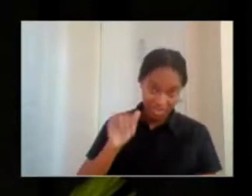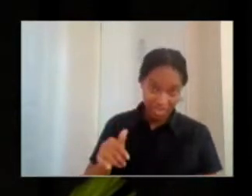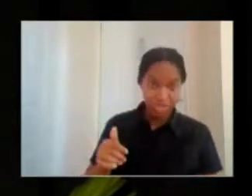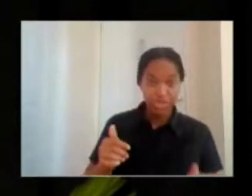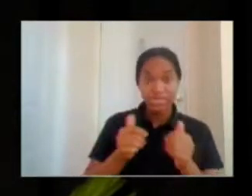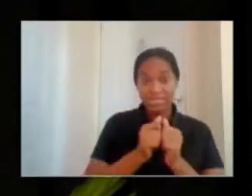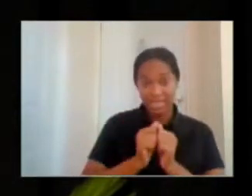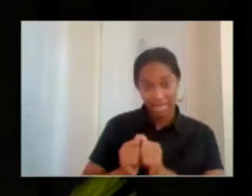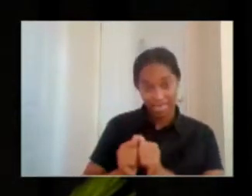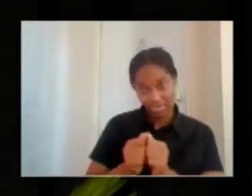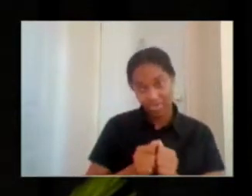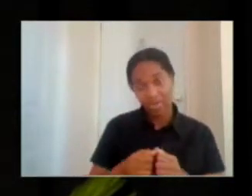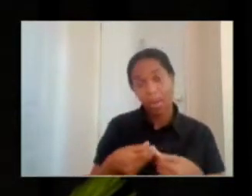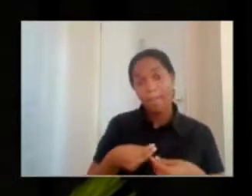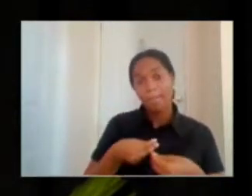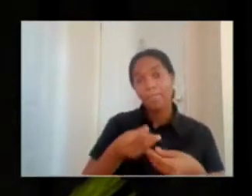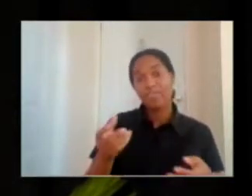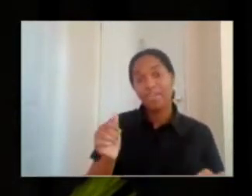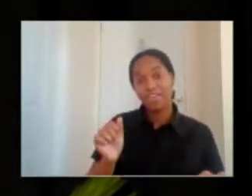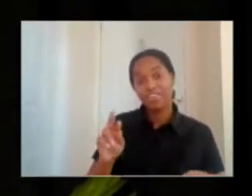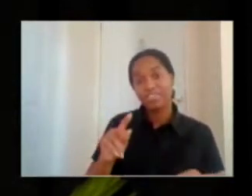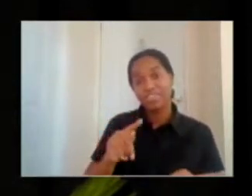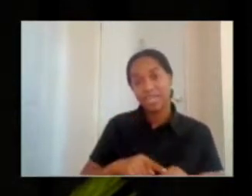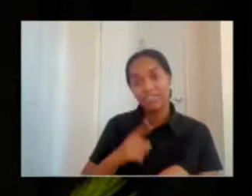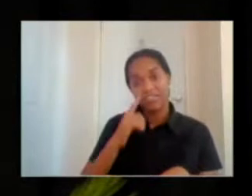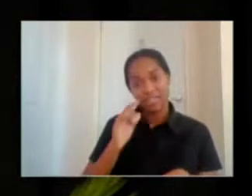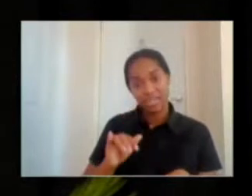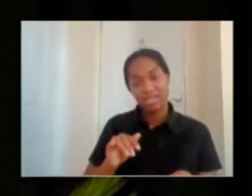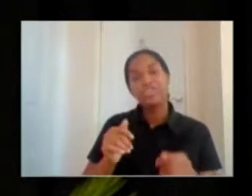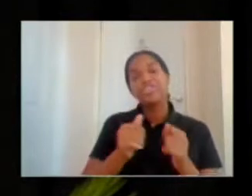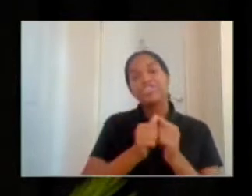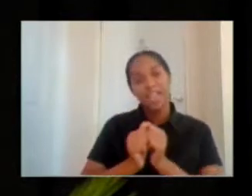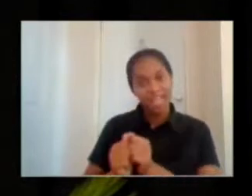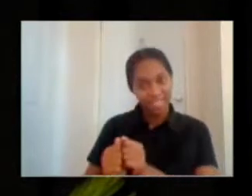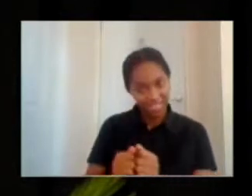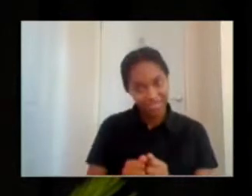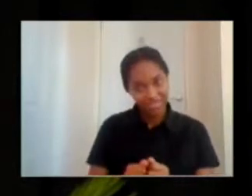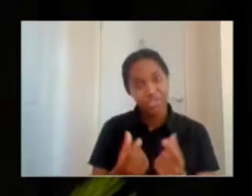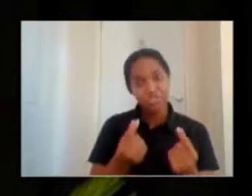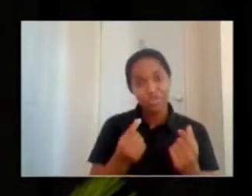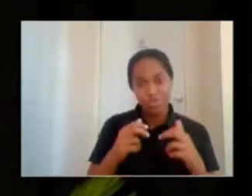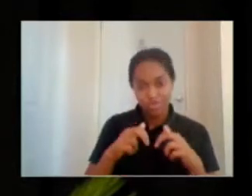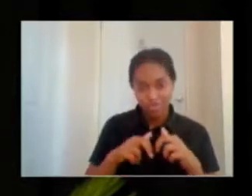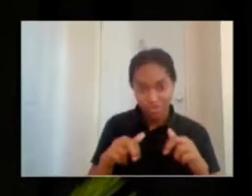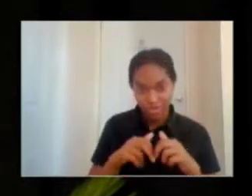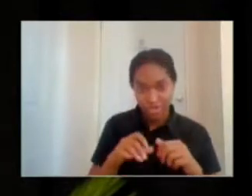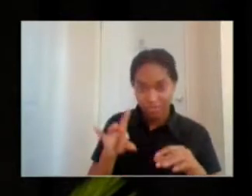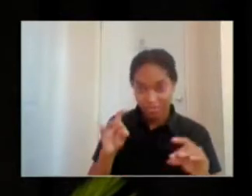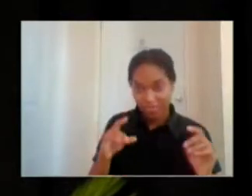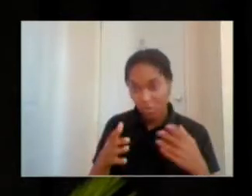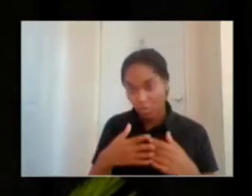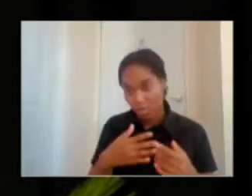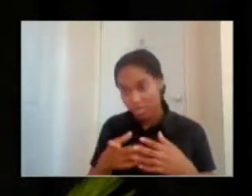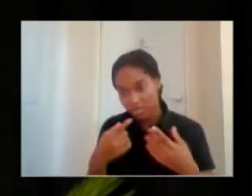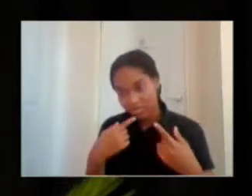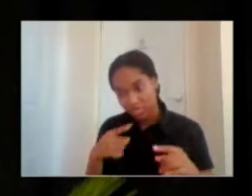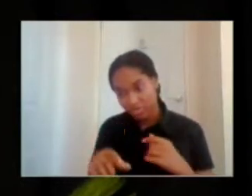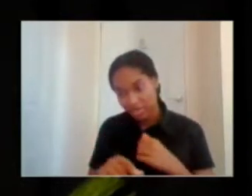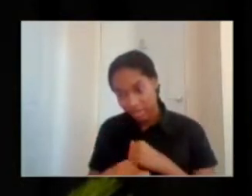together provided airtime for that, together did the research to find out whether it was a successful campaign or